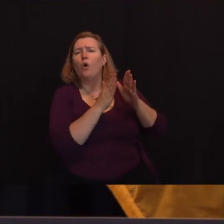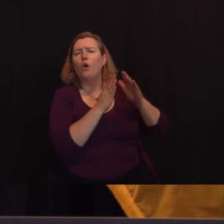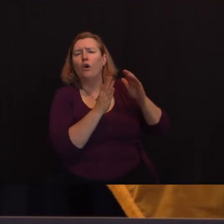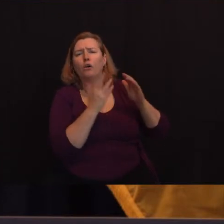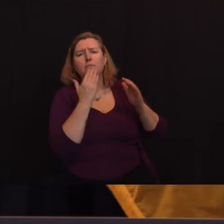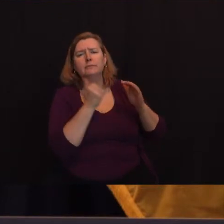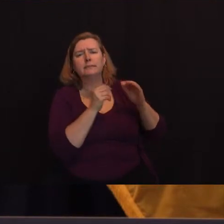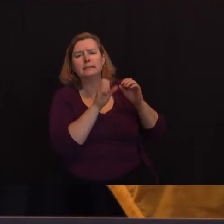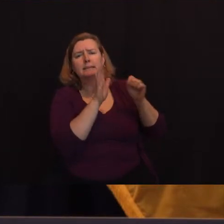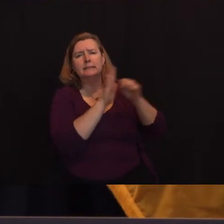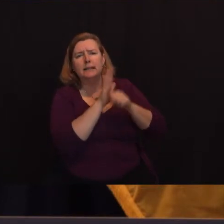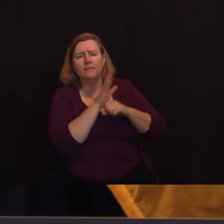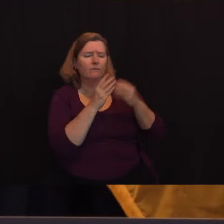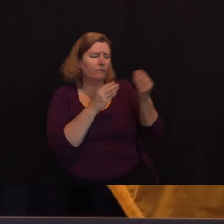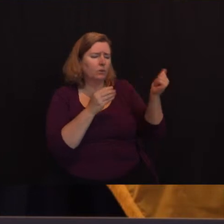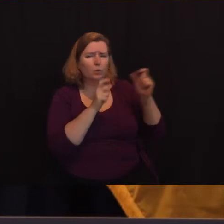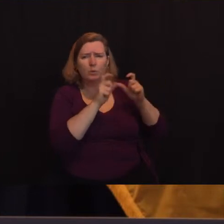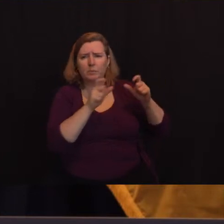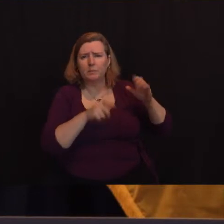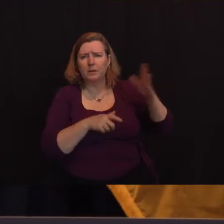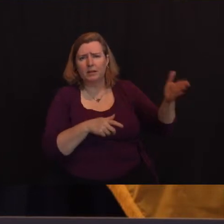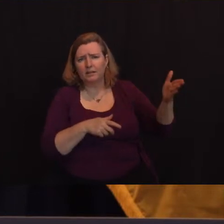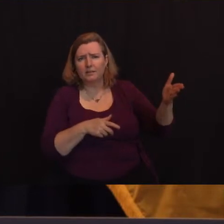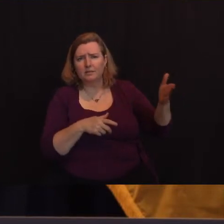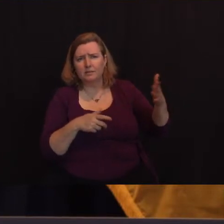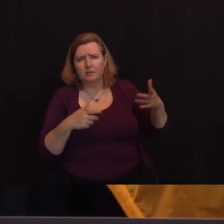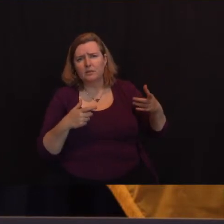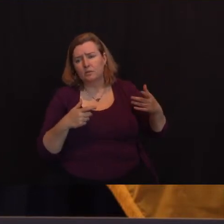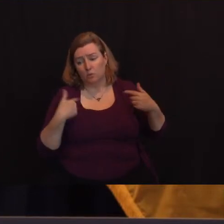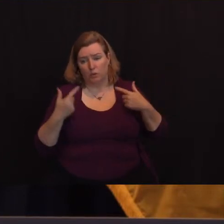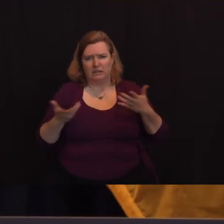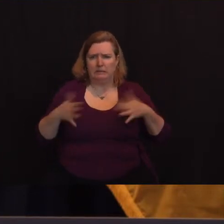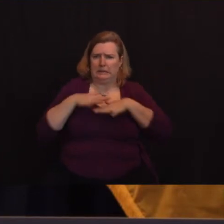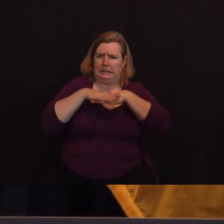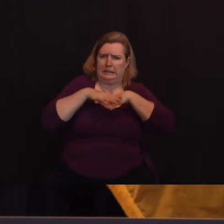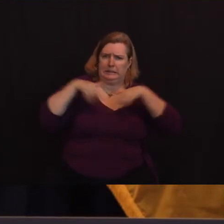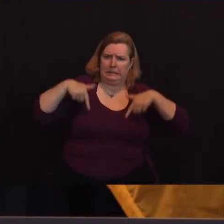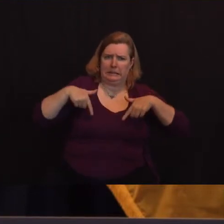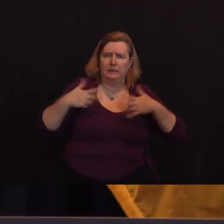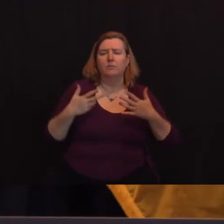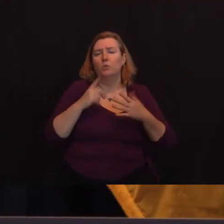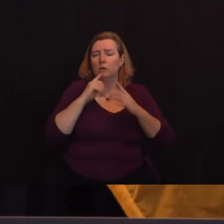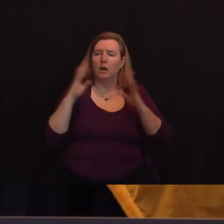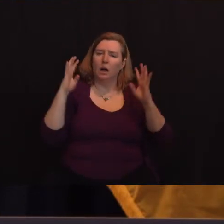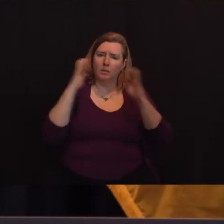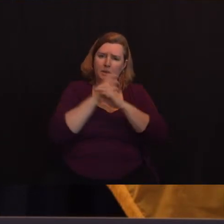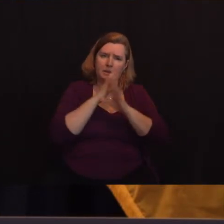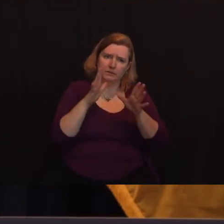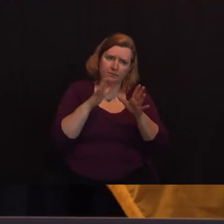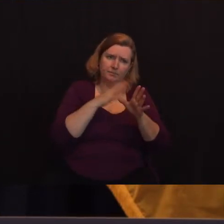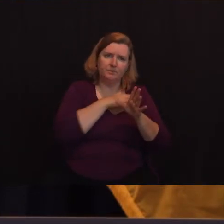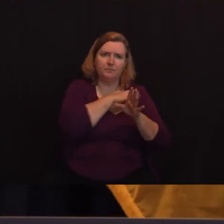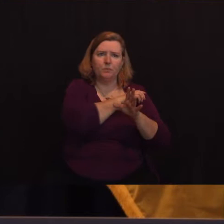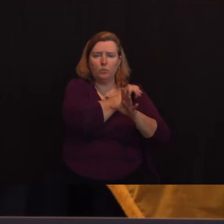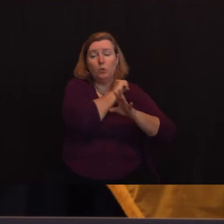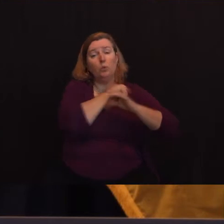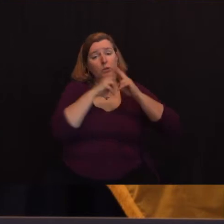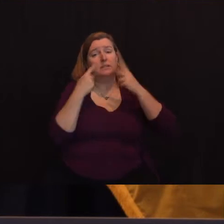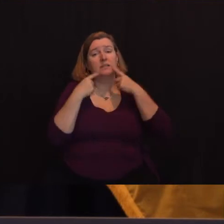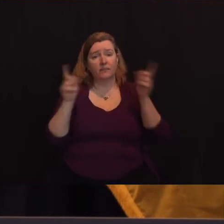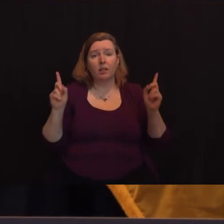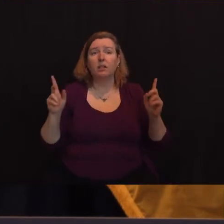it's been a big, overwhelming, very complex, but so far, knock on wood, successful program. Where we're